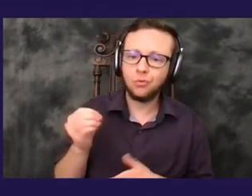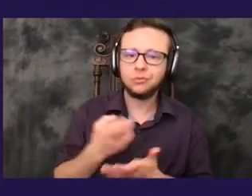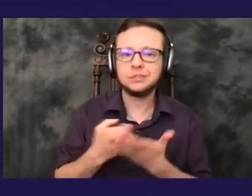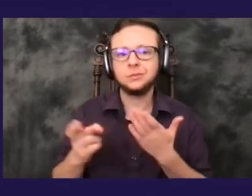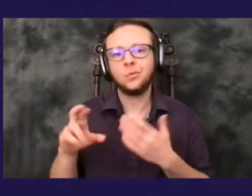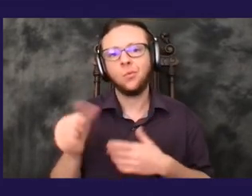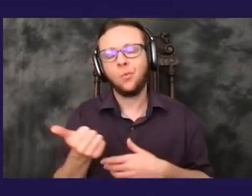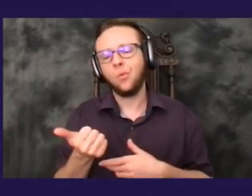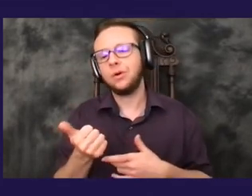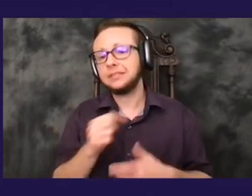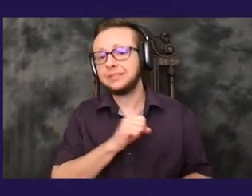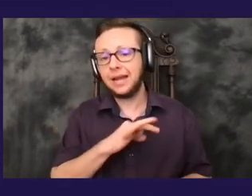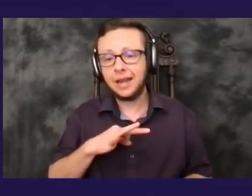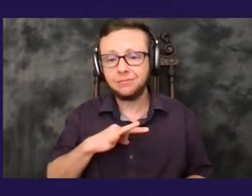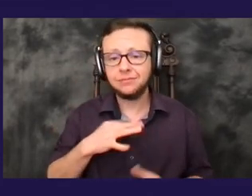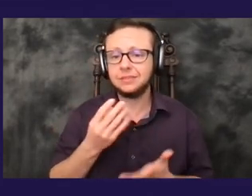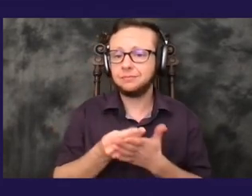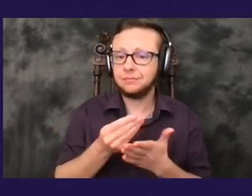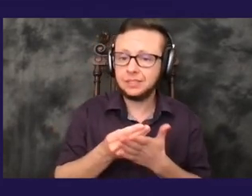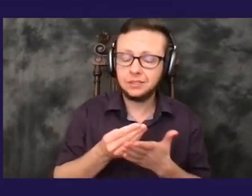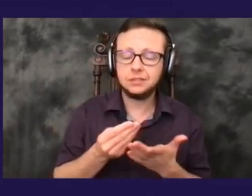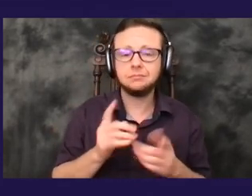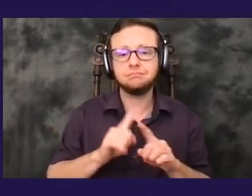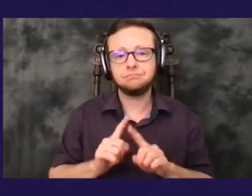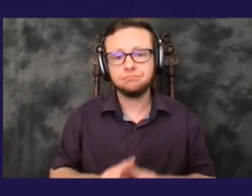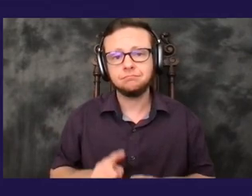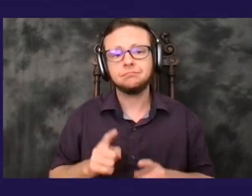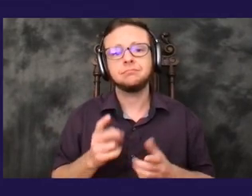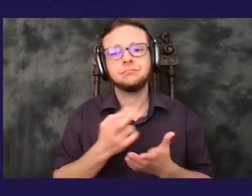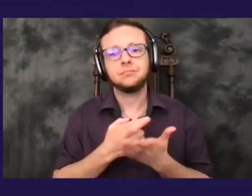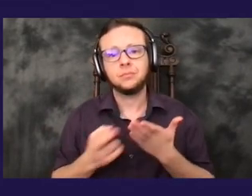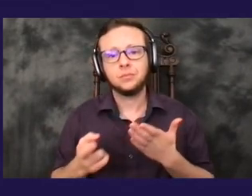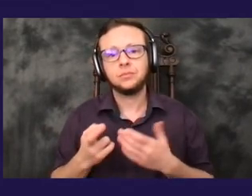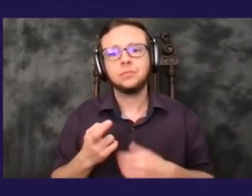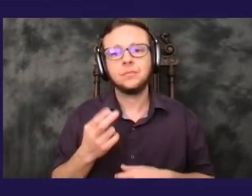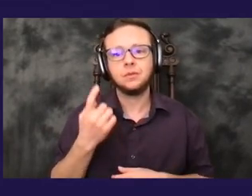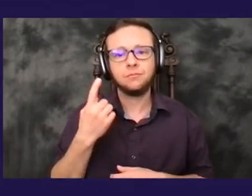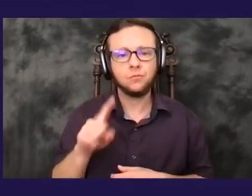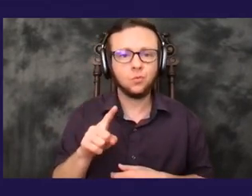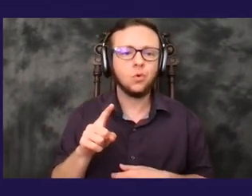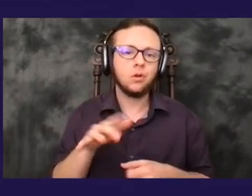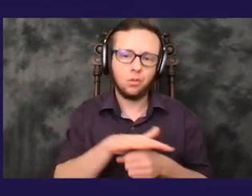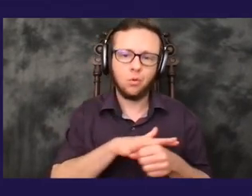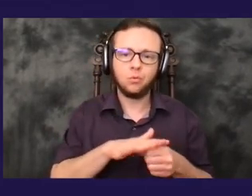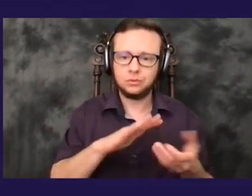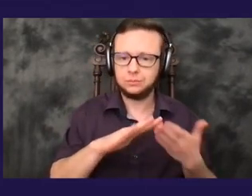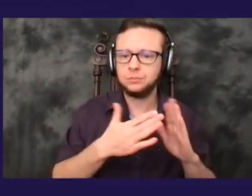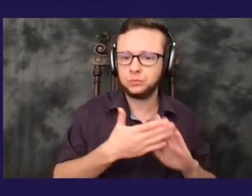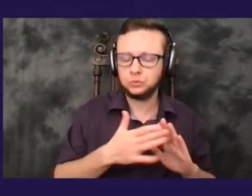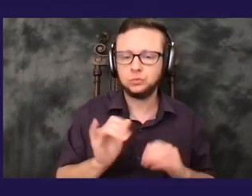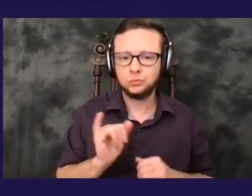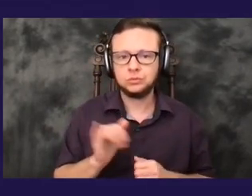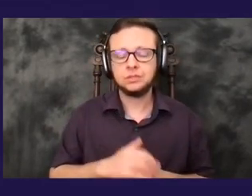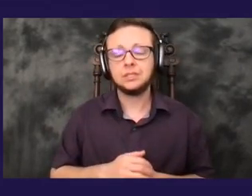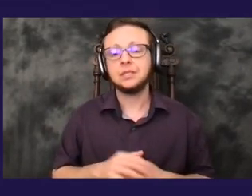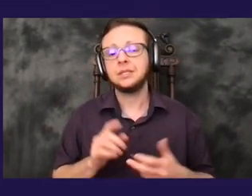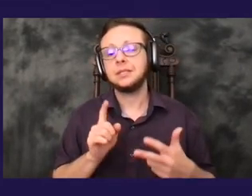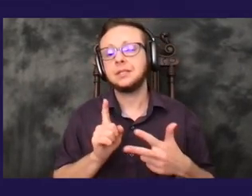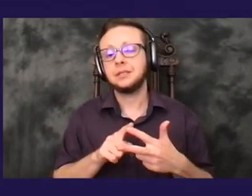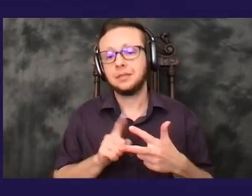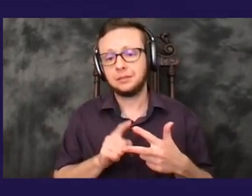but resources to the otherwise resource strapped local communities. Second point